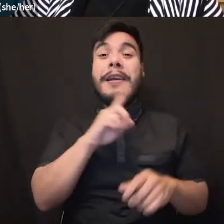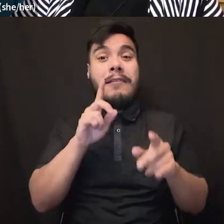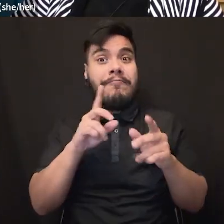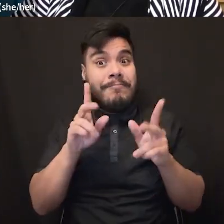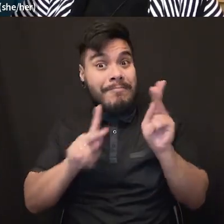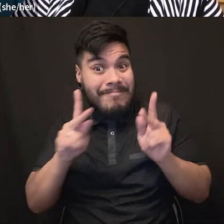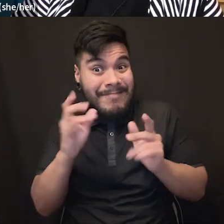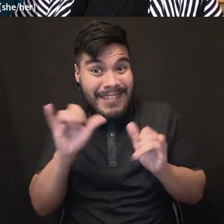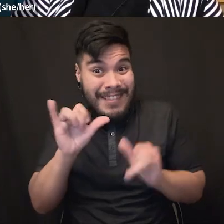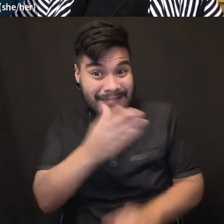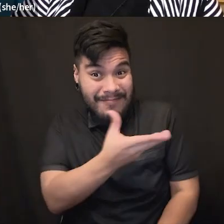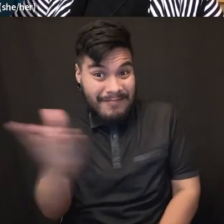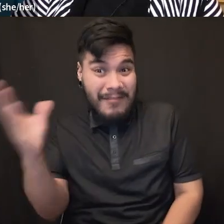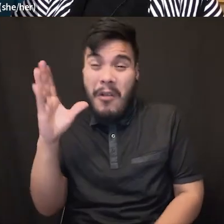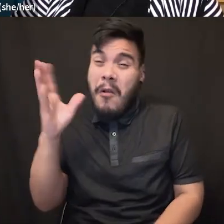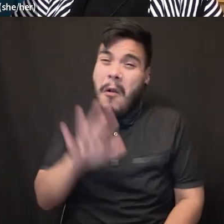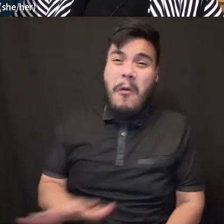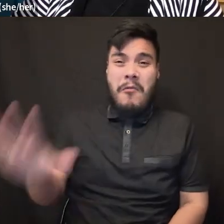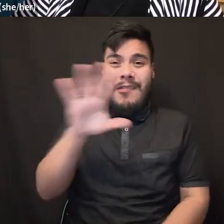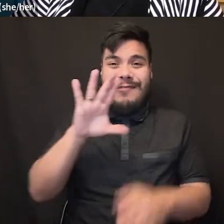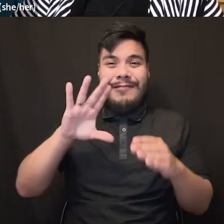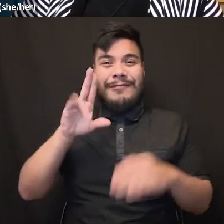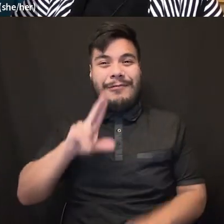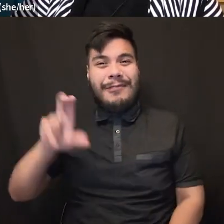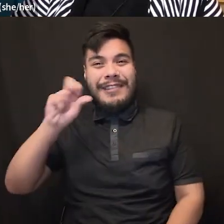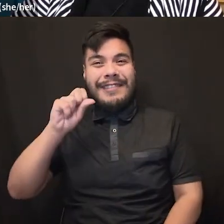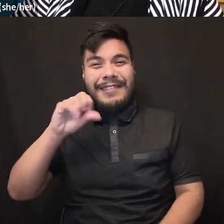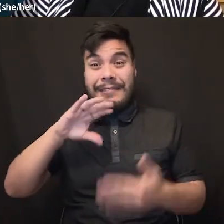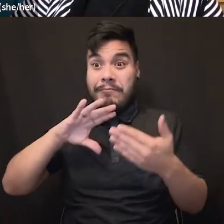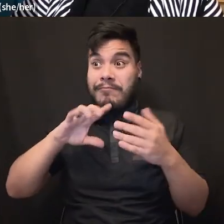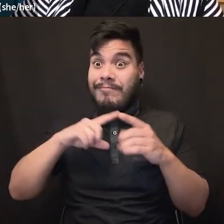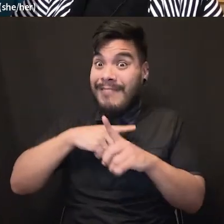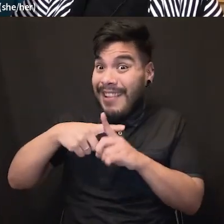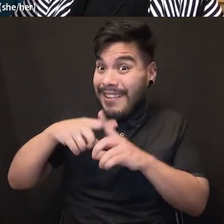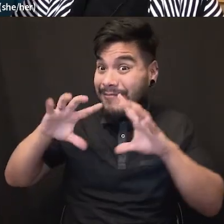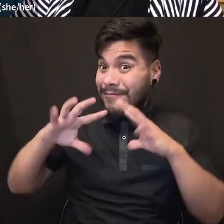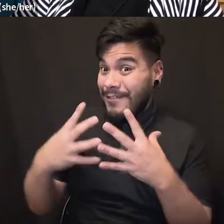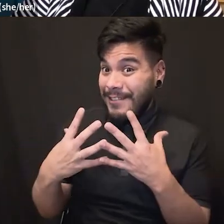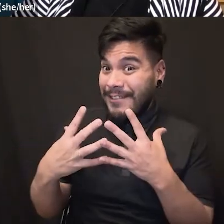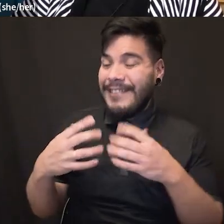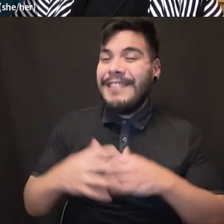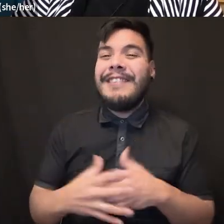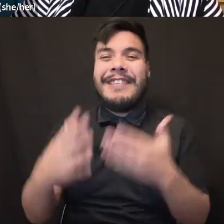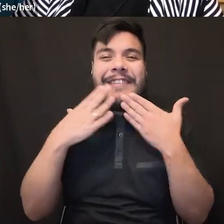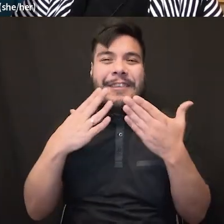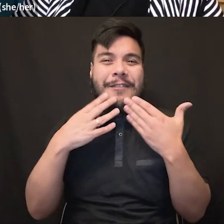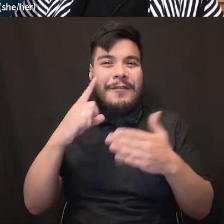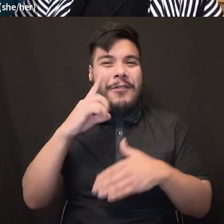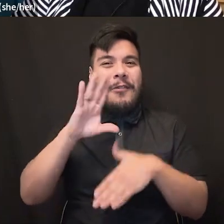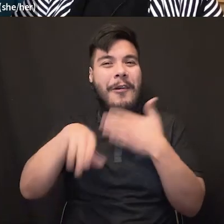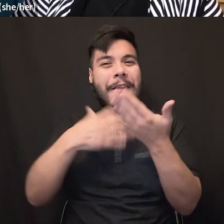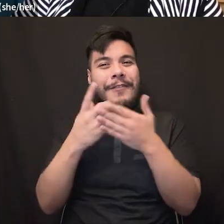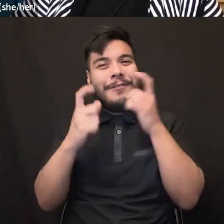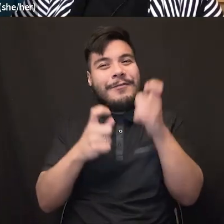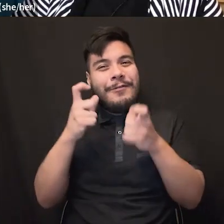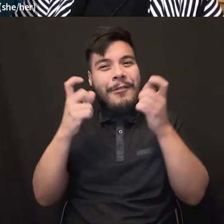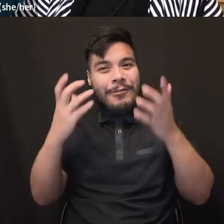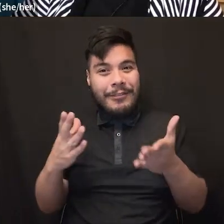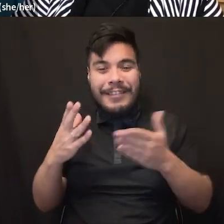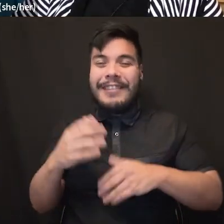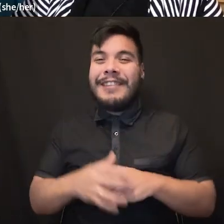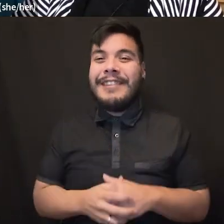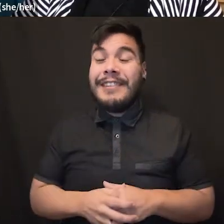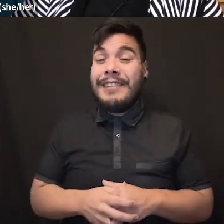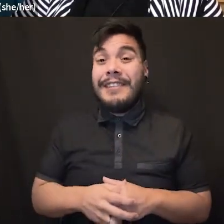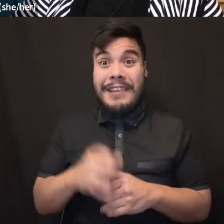like you from all over the US and in fact, all over the world. So thank you to all of our donors out there. If you are one of them, thank